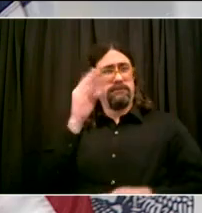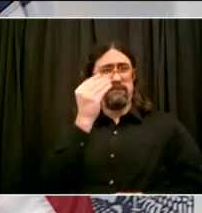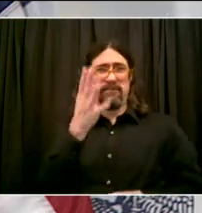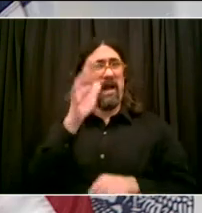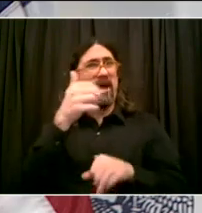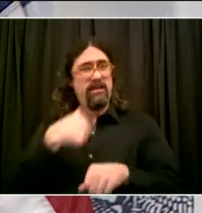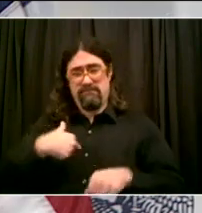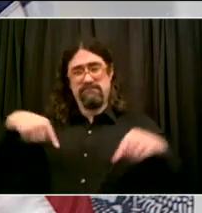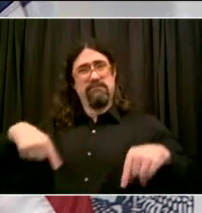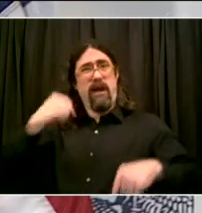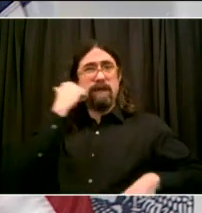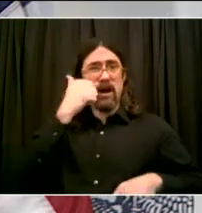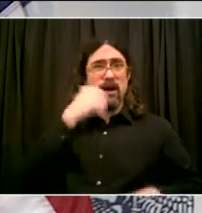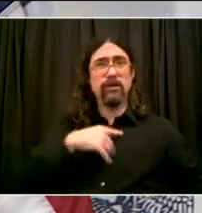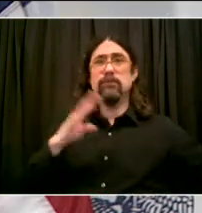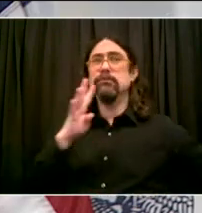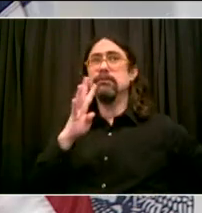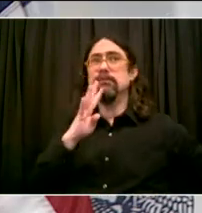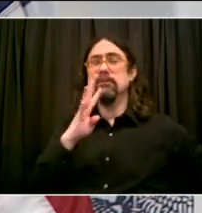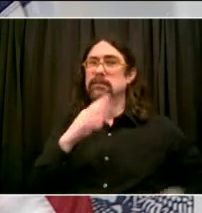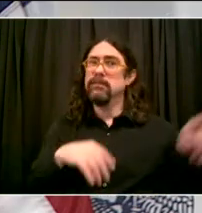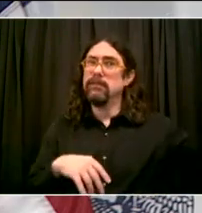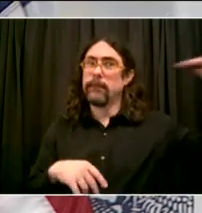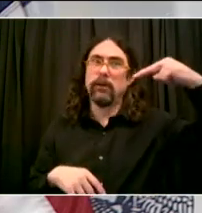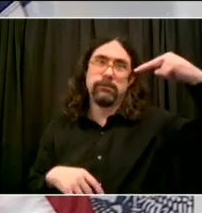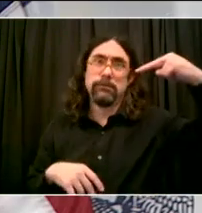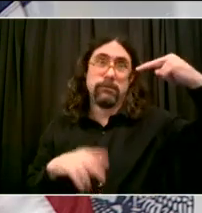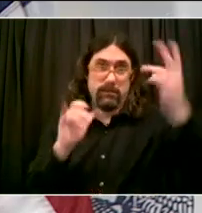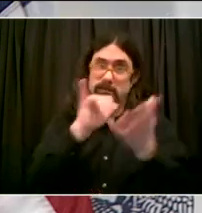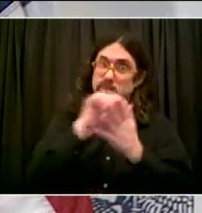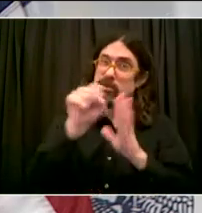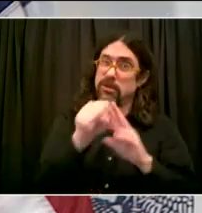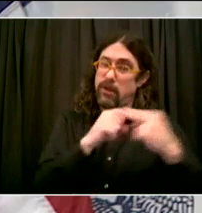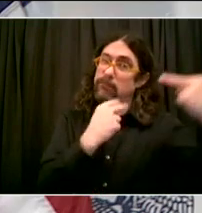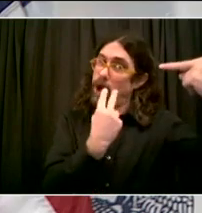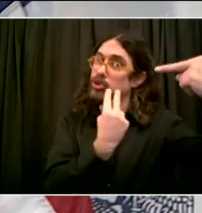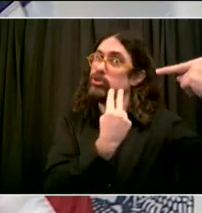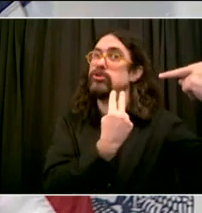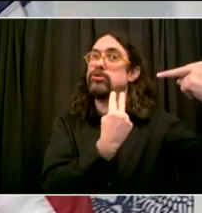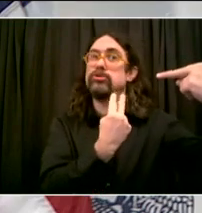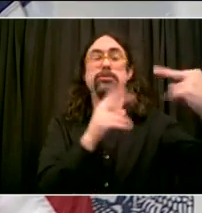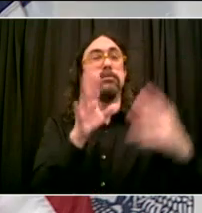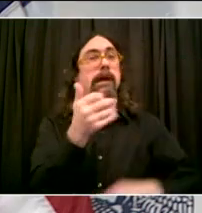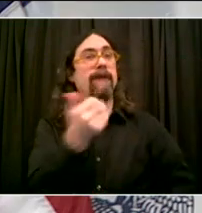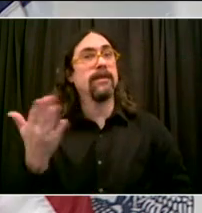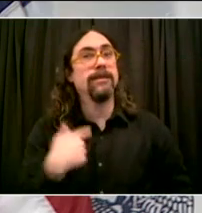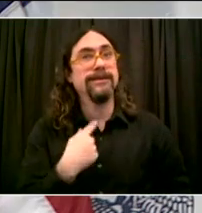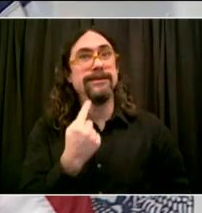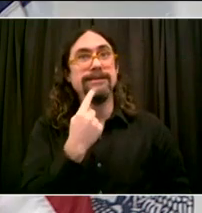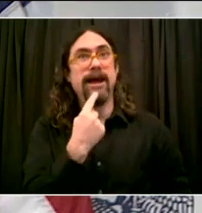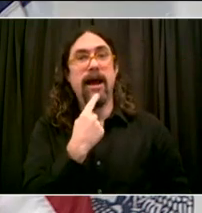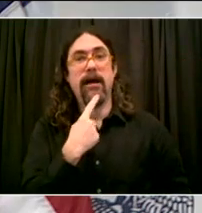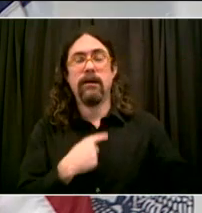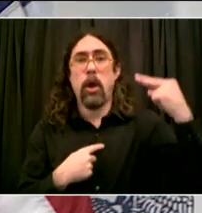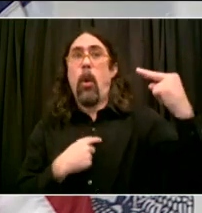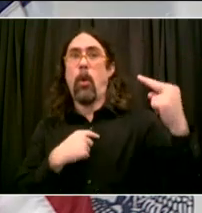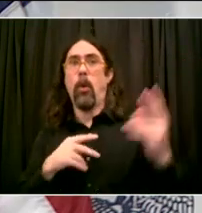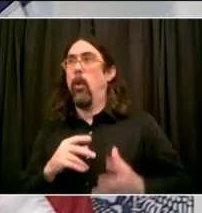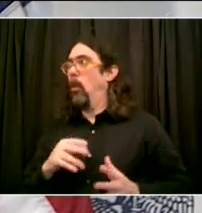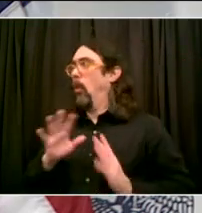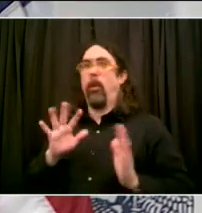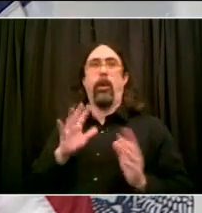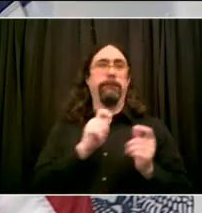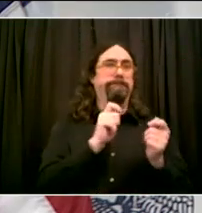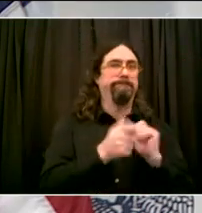Now follow through on the decision and add those folks to the 1B category. Another second chance for